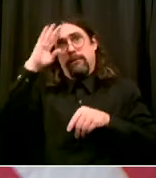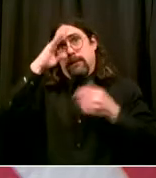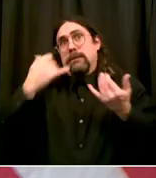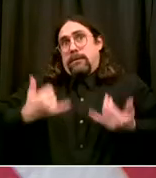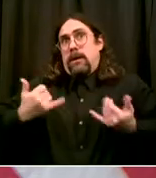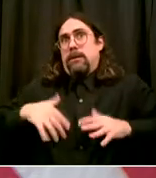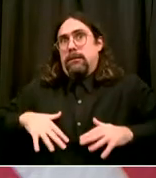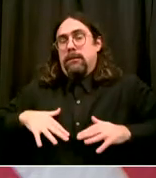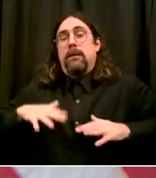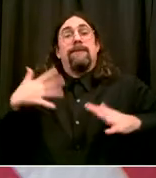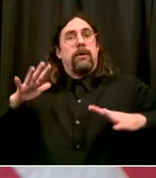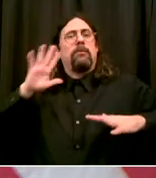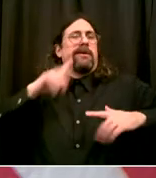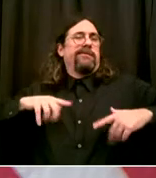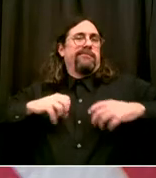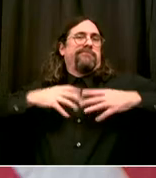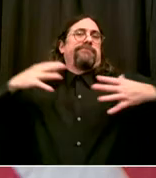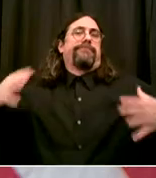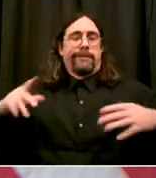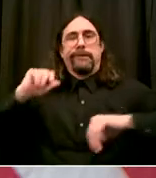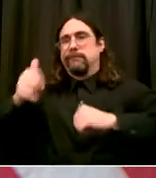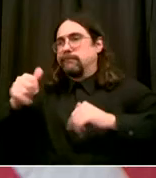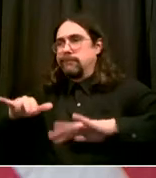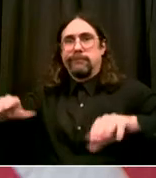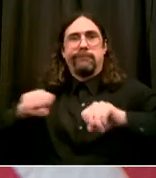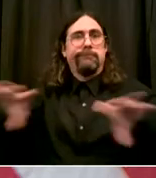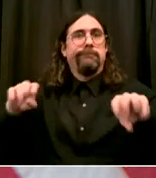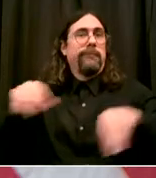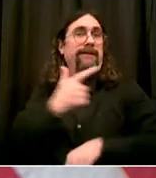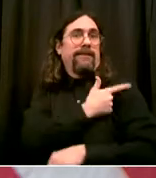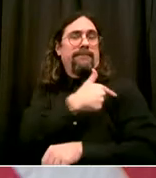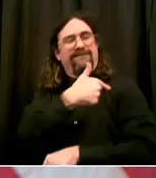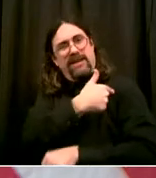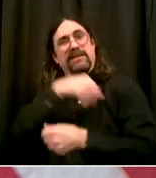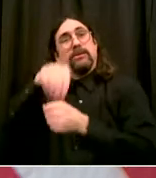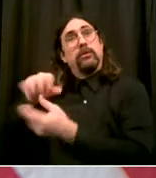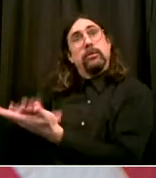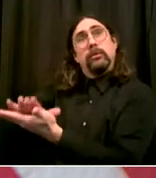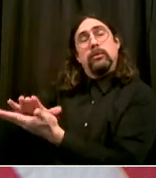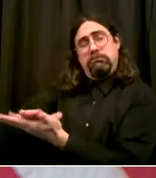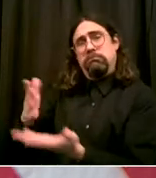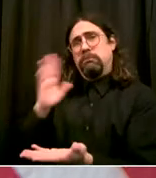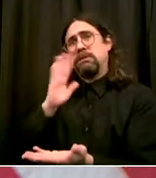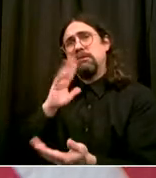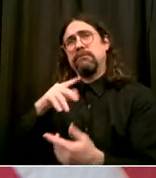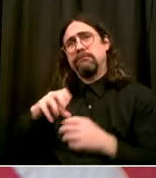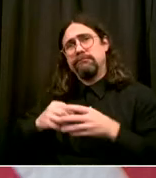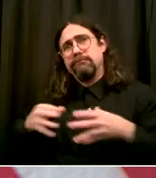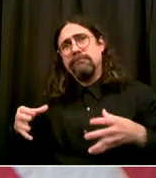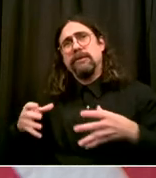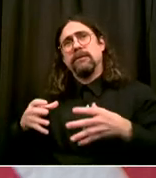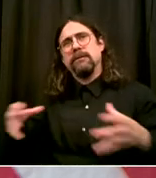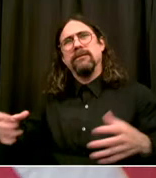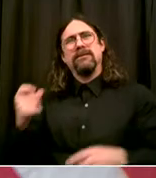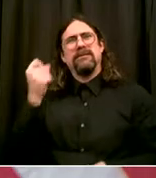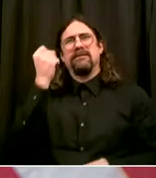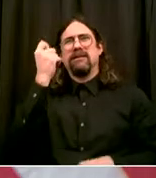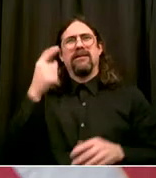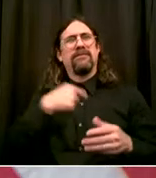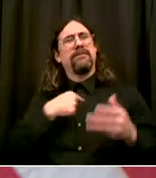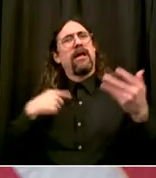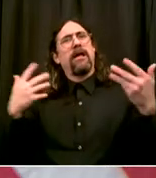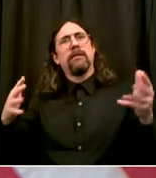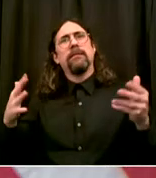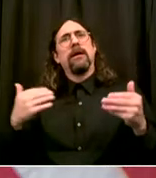where the everyday miracle of vaccination happens, whether it's our influenza vaccines or vaccines for children. And so we're going to be